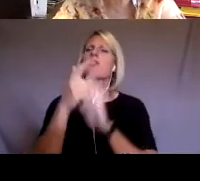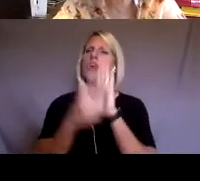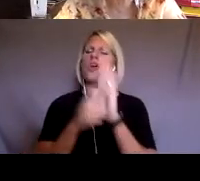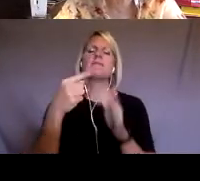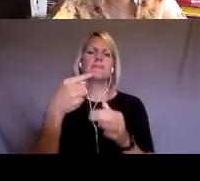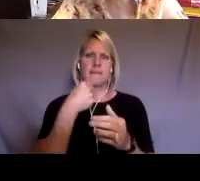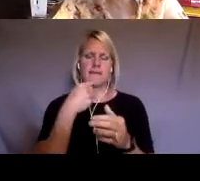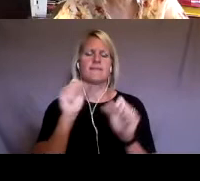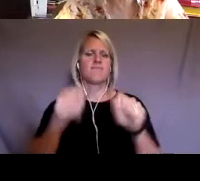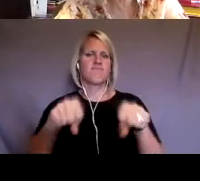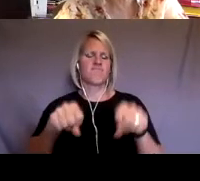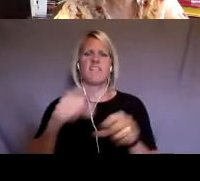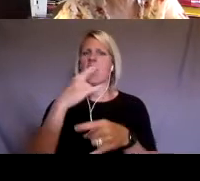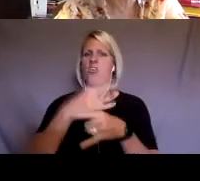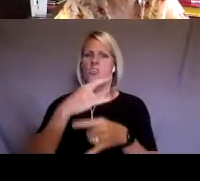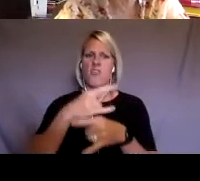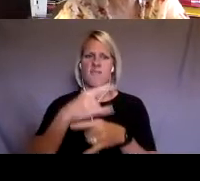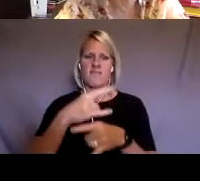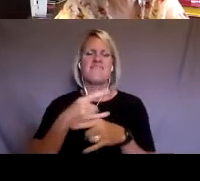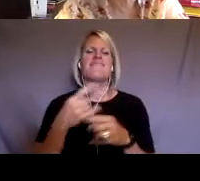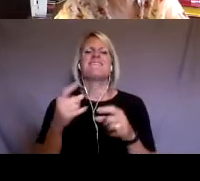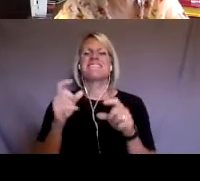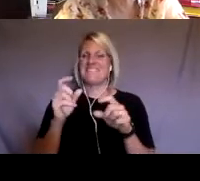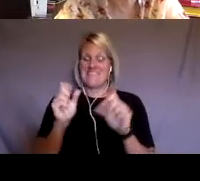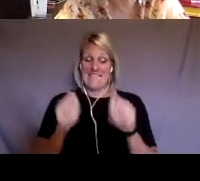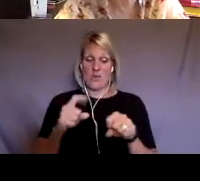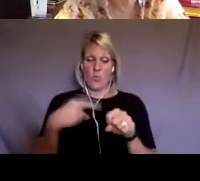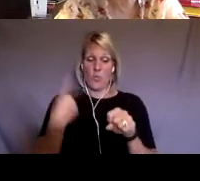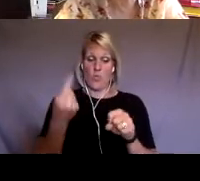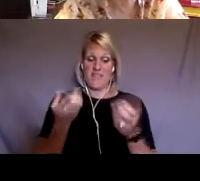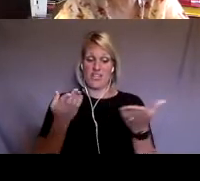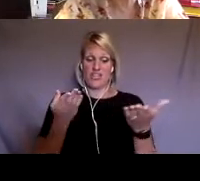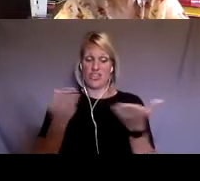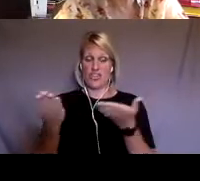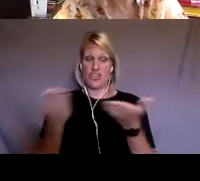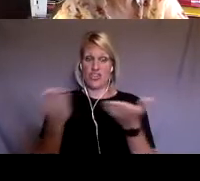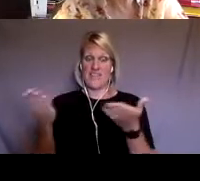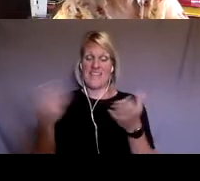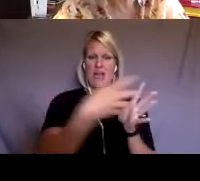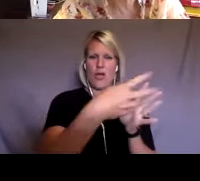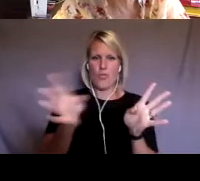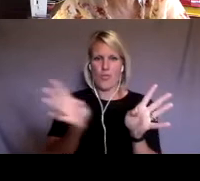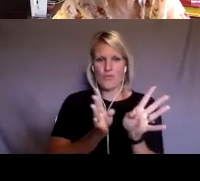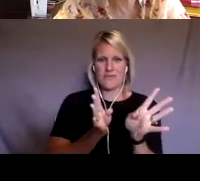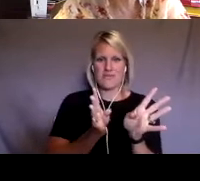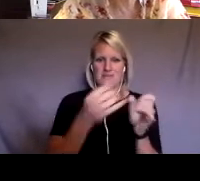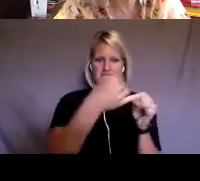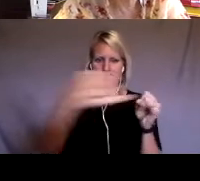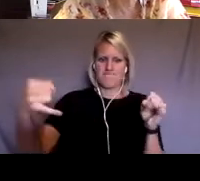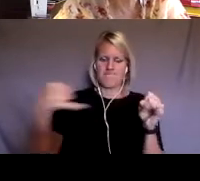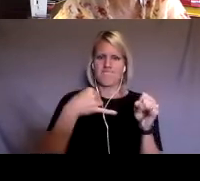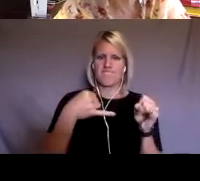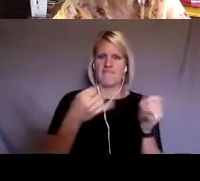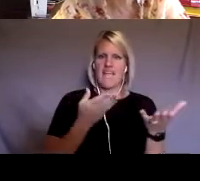that alcohol can be served only in enclosed and demarcated area. But so while in